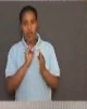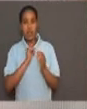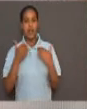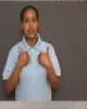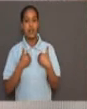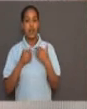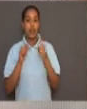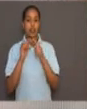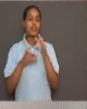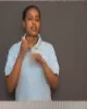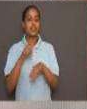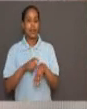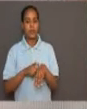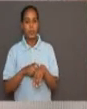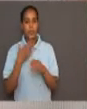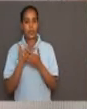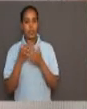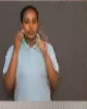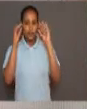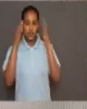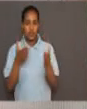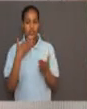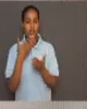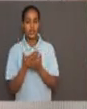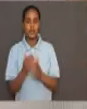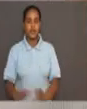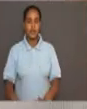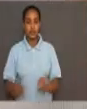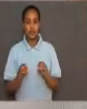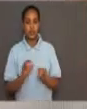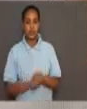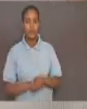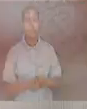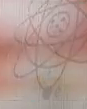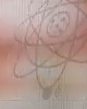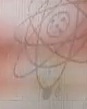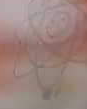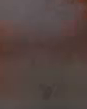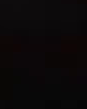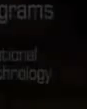Until next time, thank you, teacher. Thank you, students.